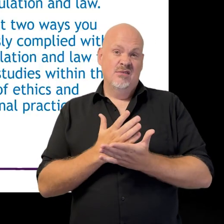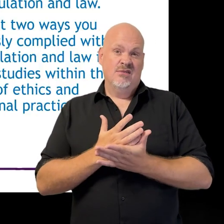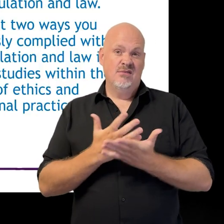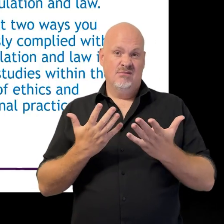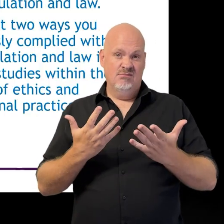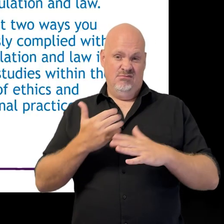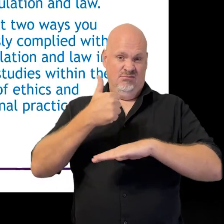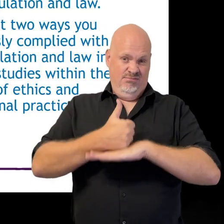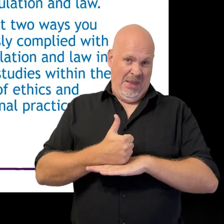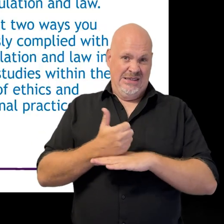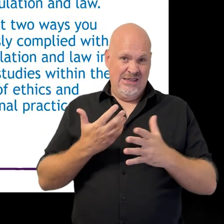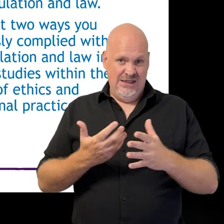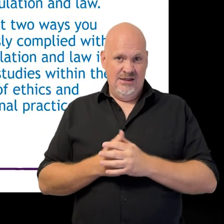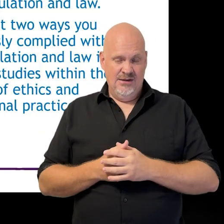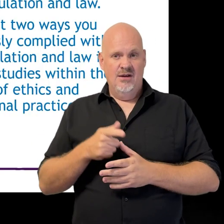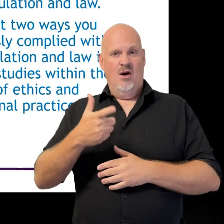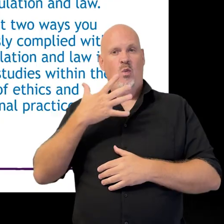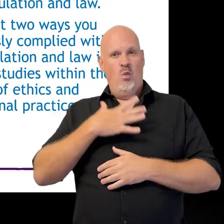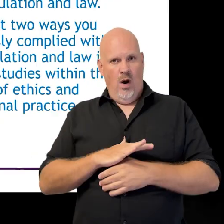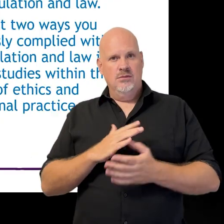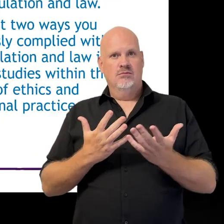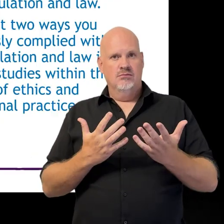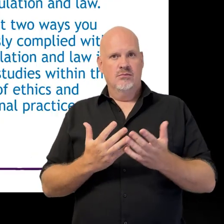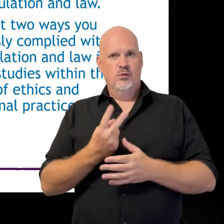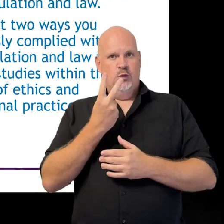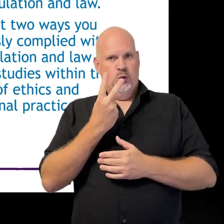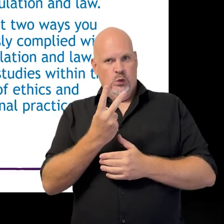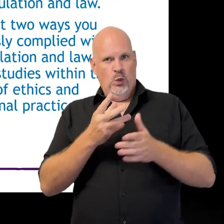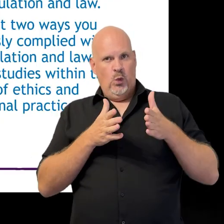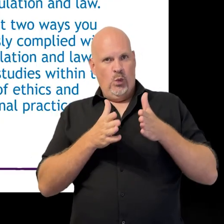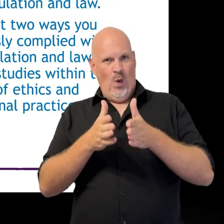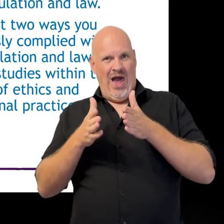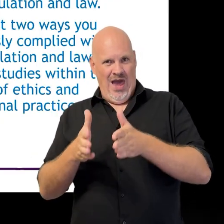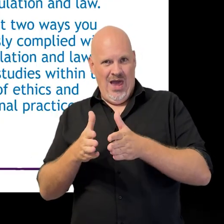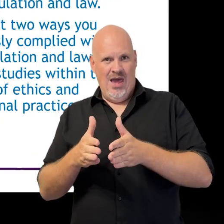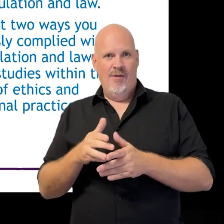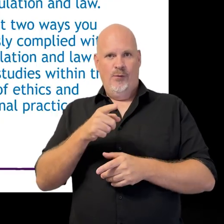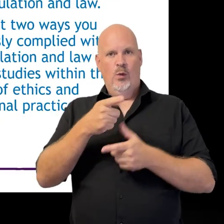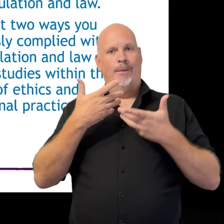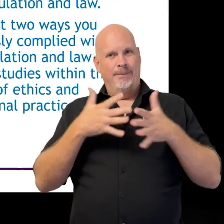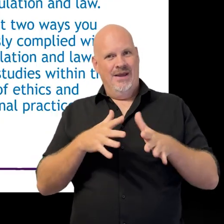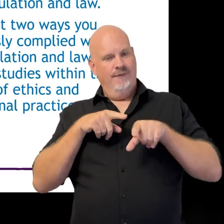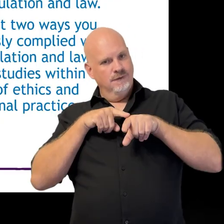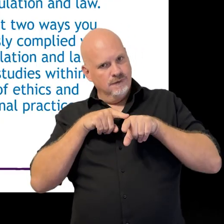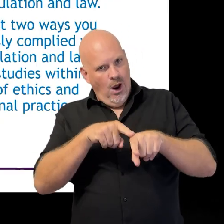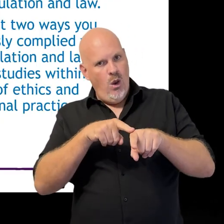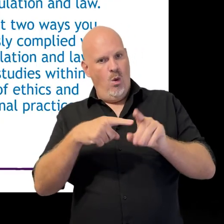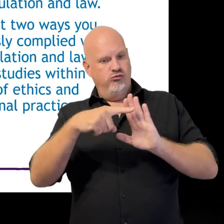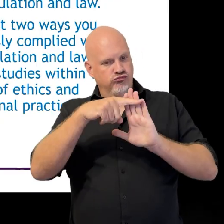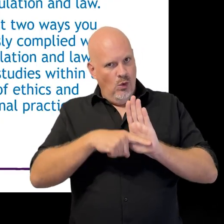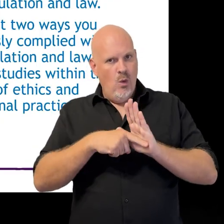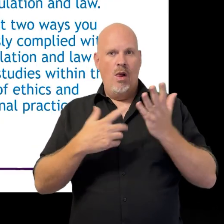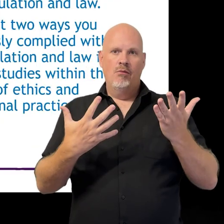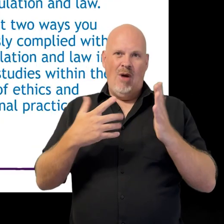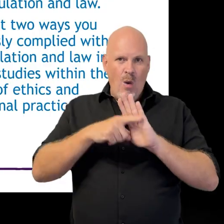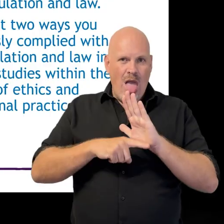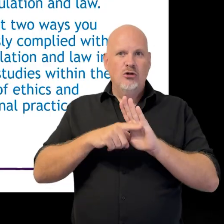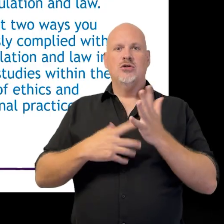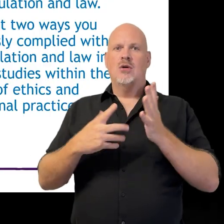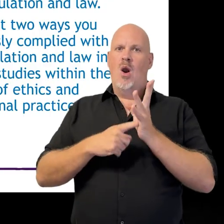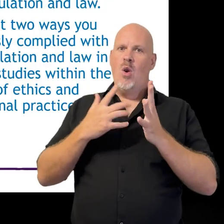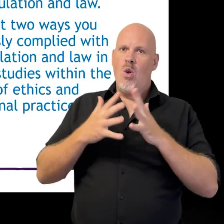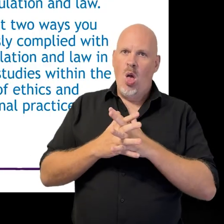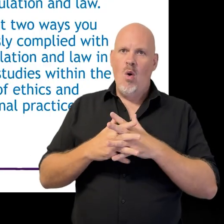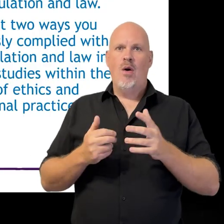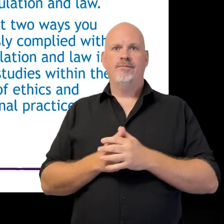about complying with relevant regulation and law. And because it's important to them, they want to know that it's important